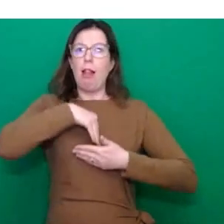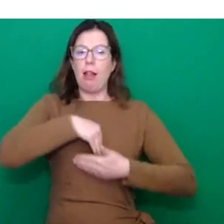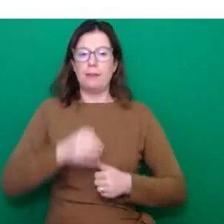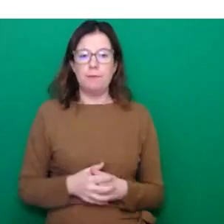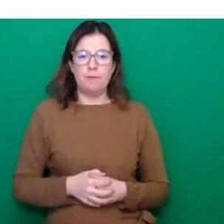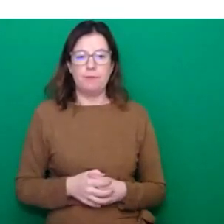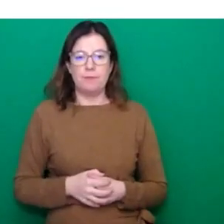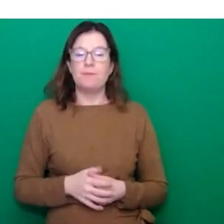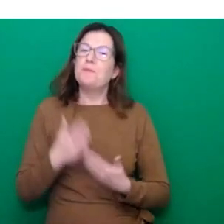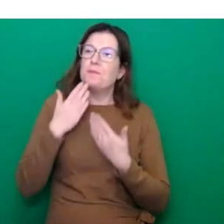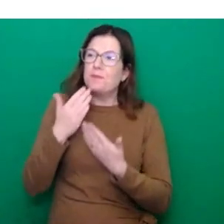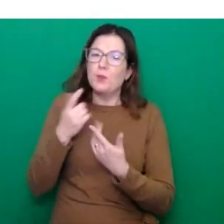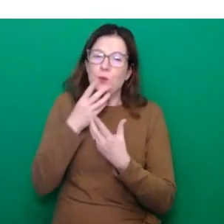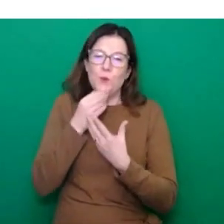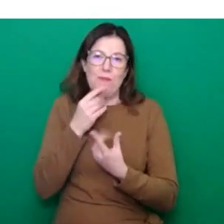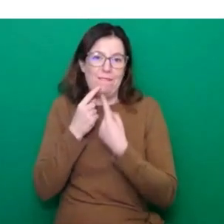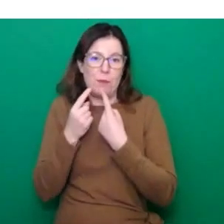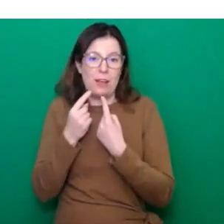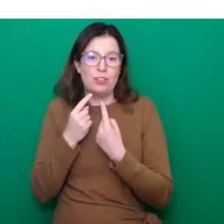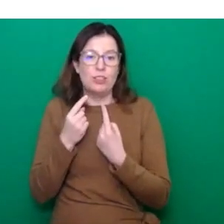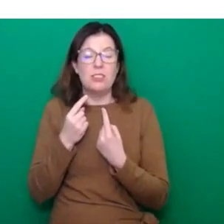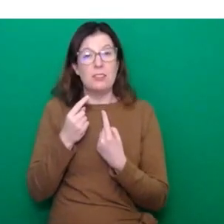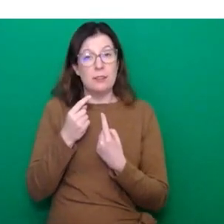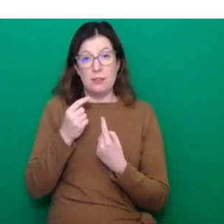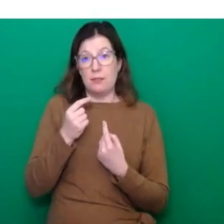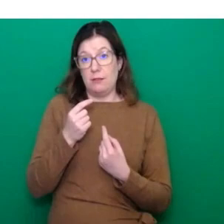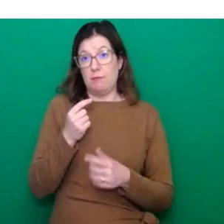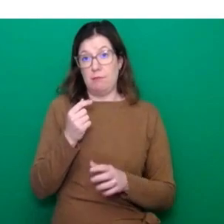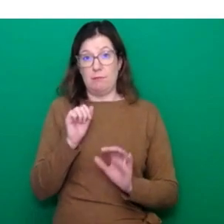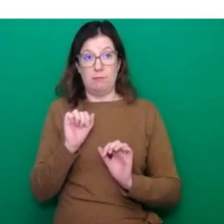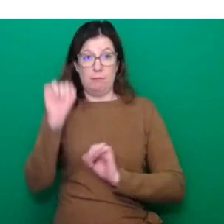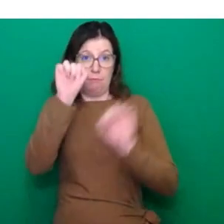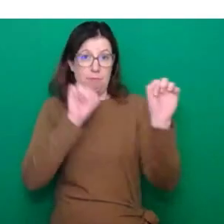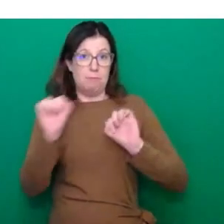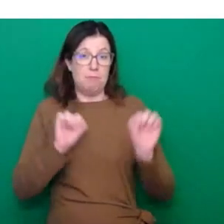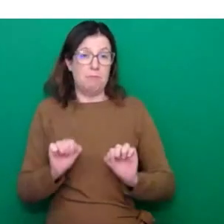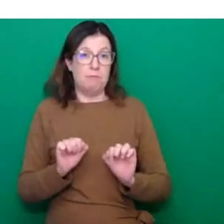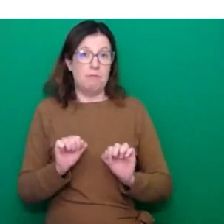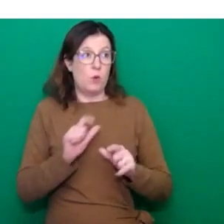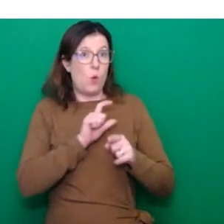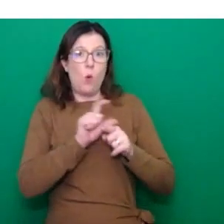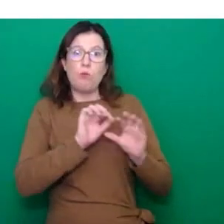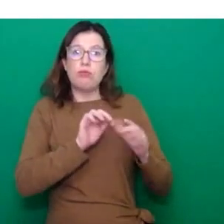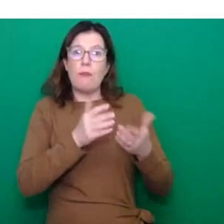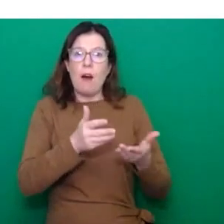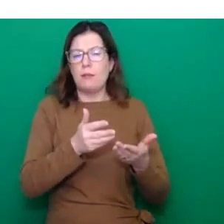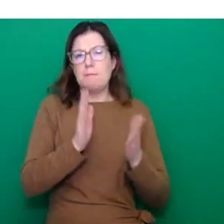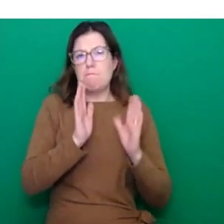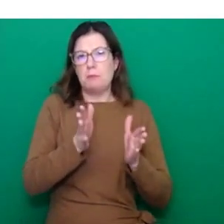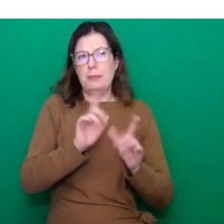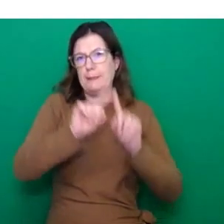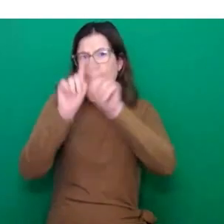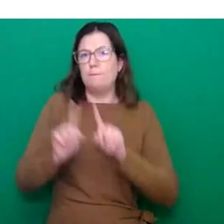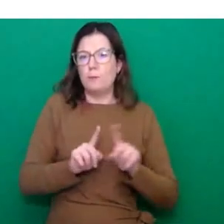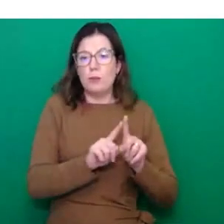Okay, that's helpful to know, and I think I suspect that probably varies slightly how that gets worked out in different places on different programs, but it's certainly something